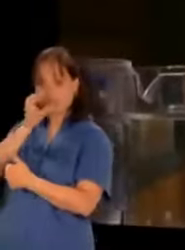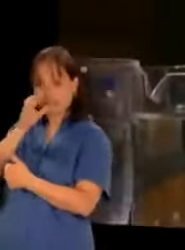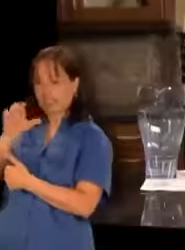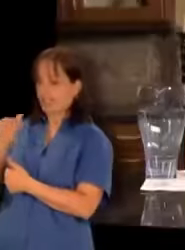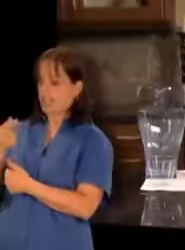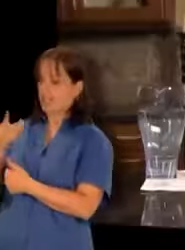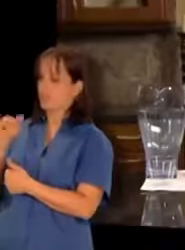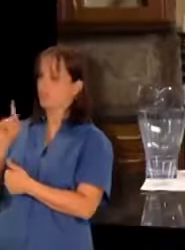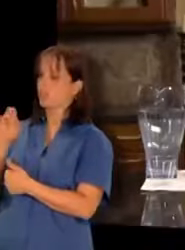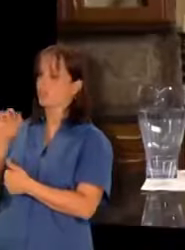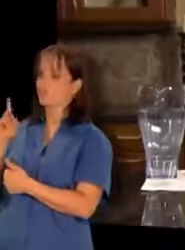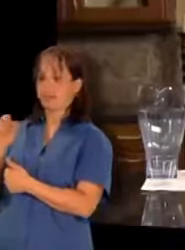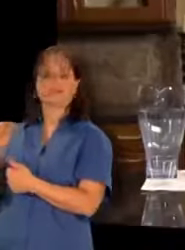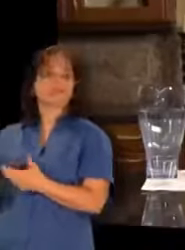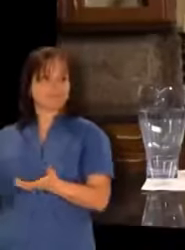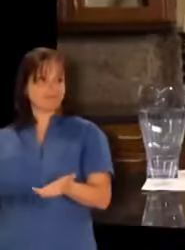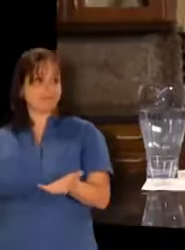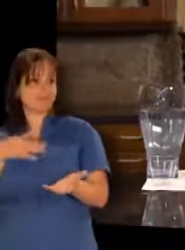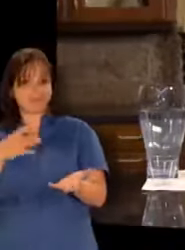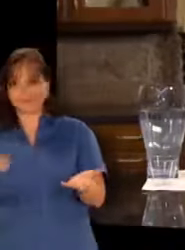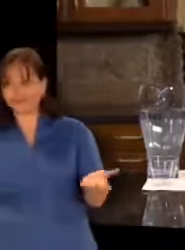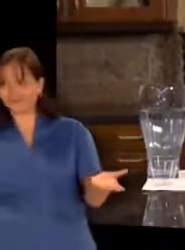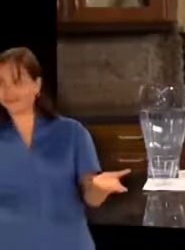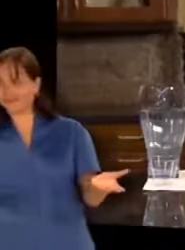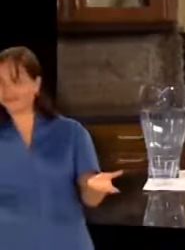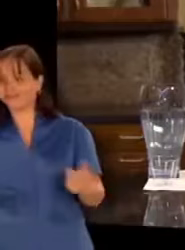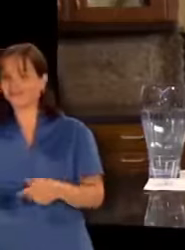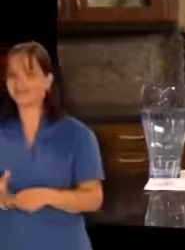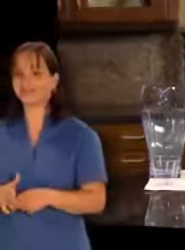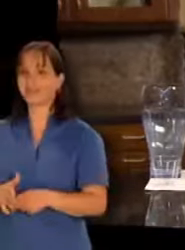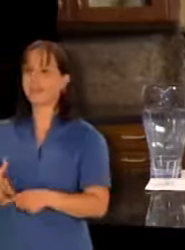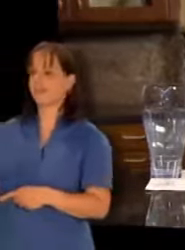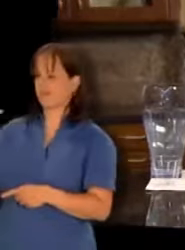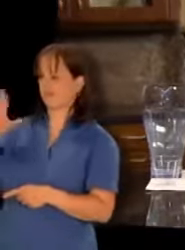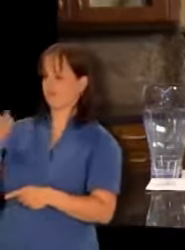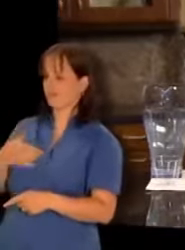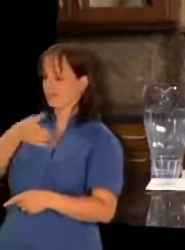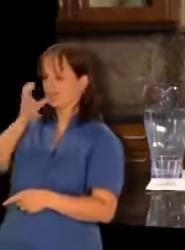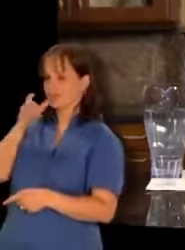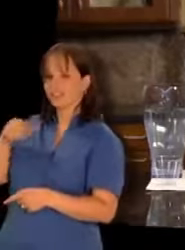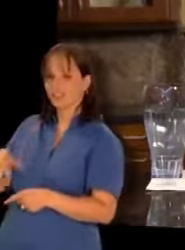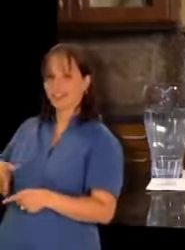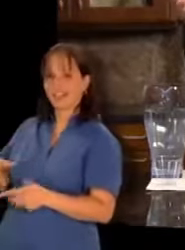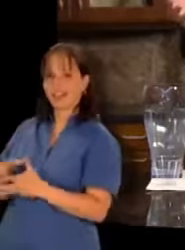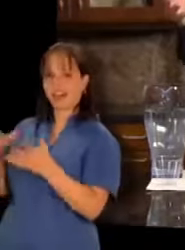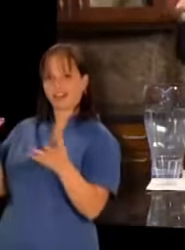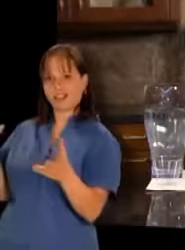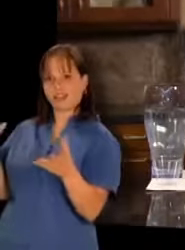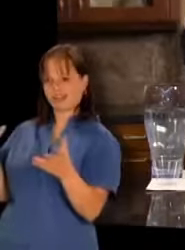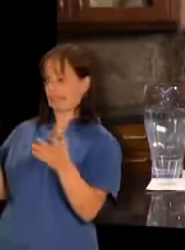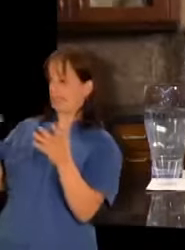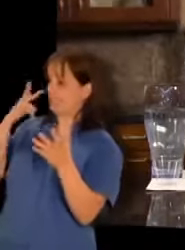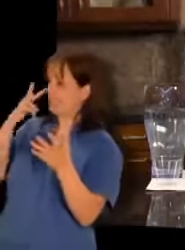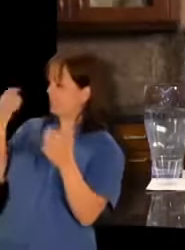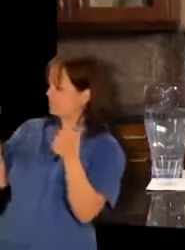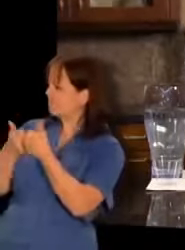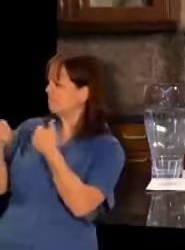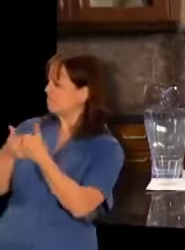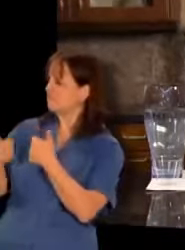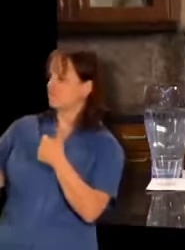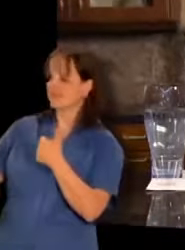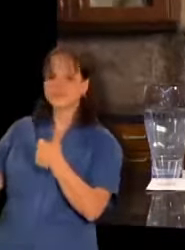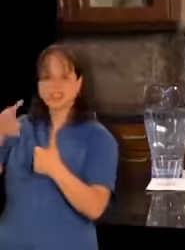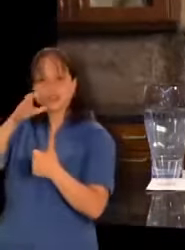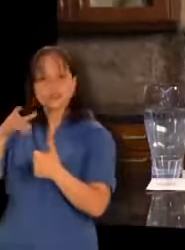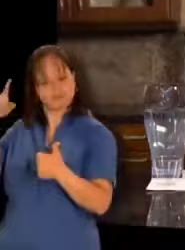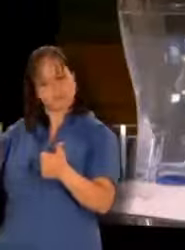Gatorades? Yes, everybody like those? I used to drink a lot of sports drinks because, you know, you see athletes drinking it, so it must be good for